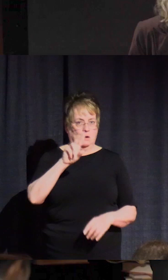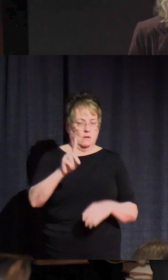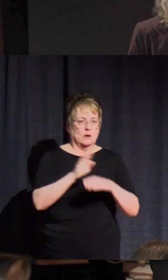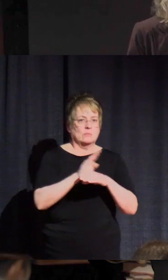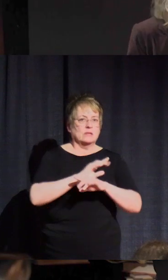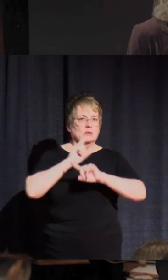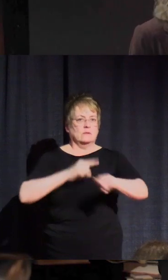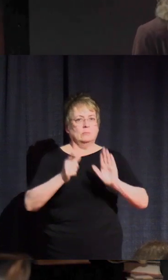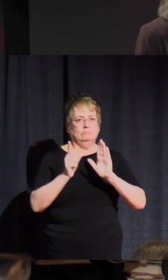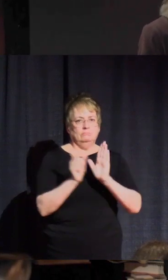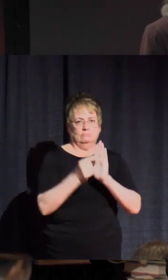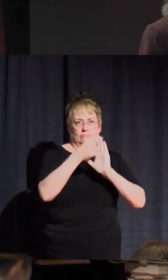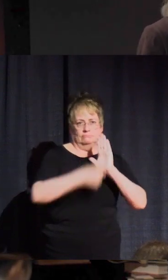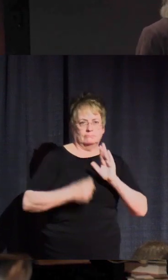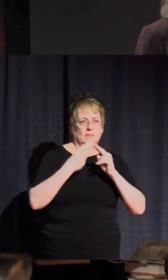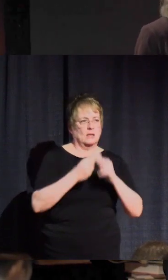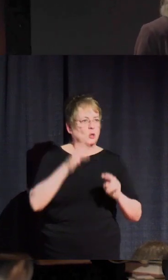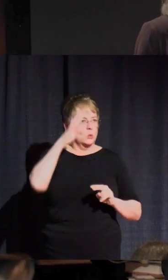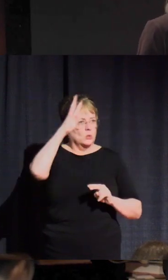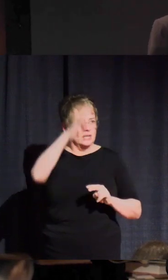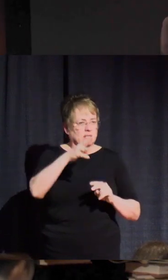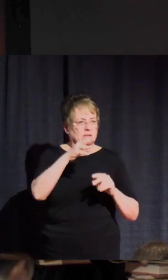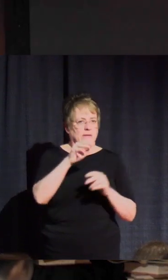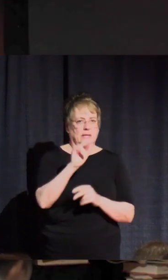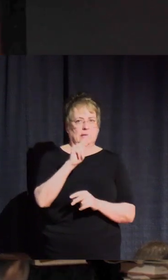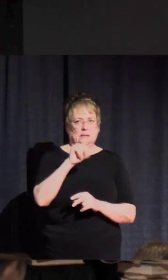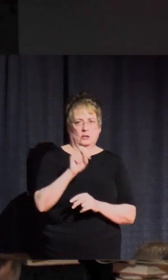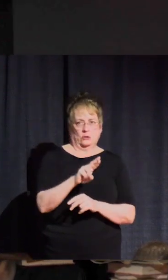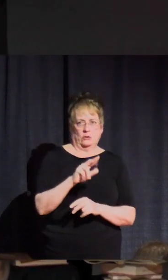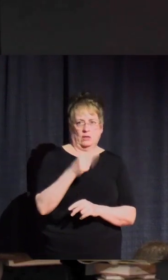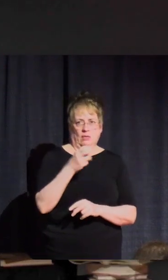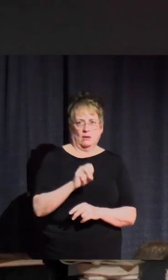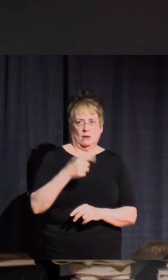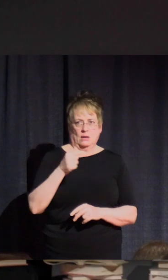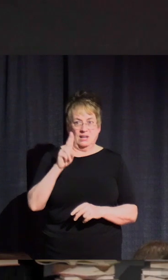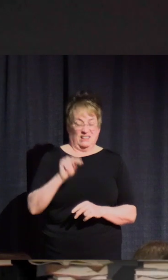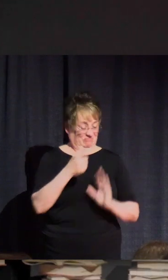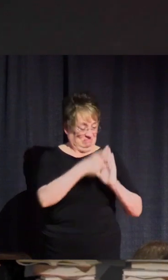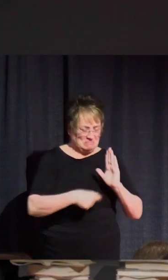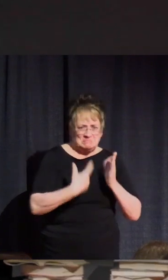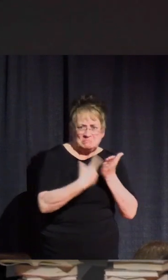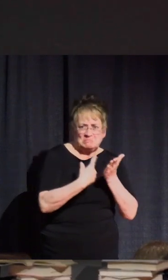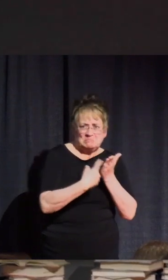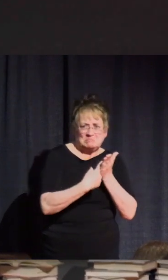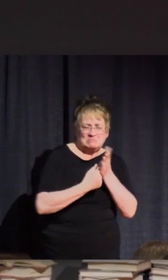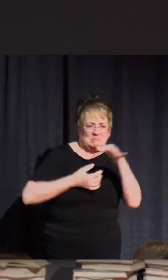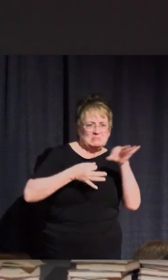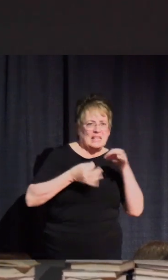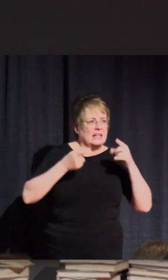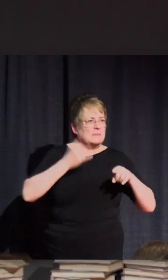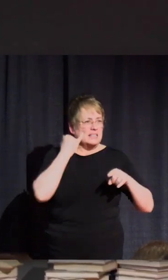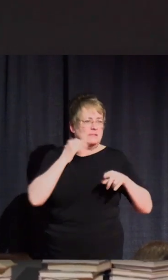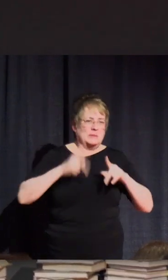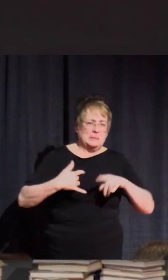an article called Creativity Under the Gun. And in this article, they talked about what happened when people